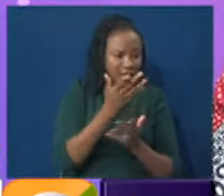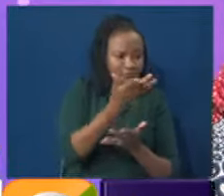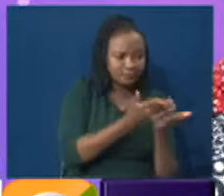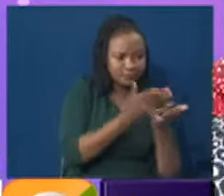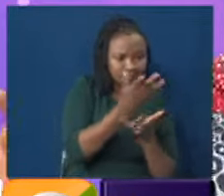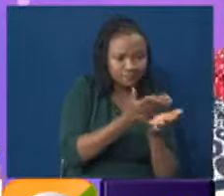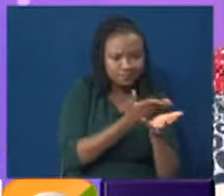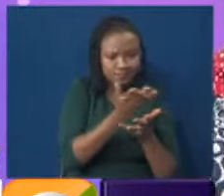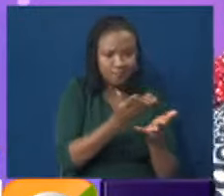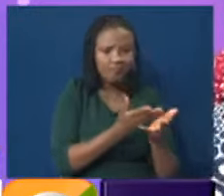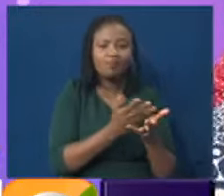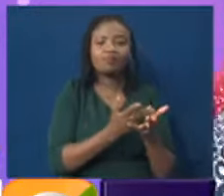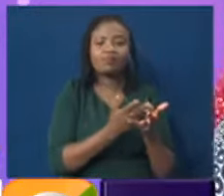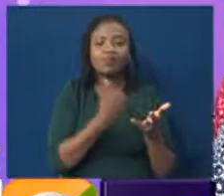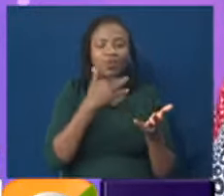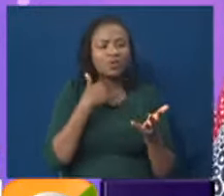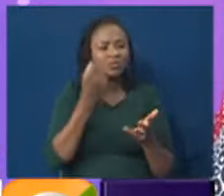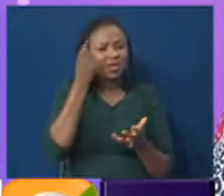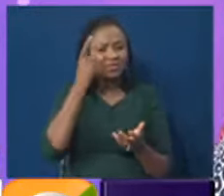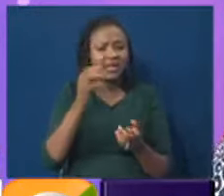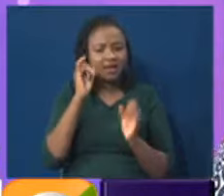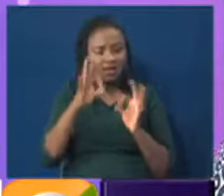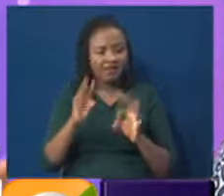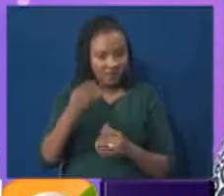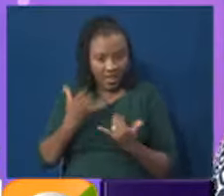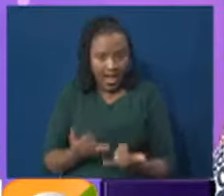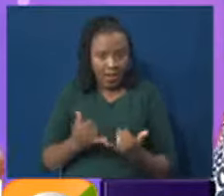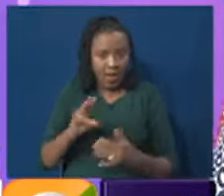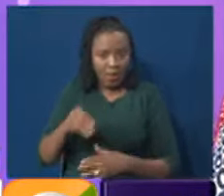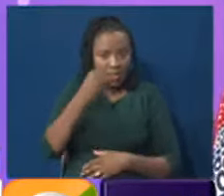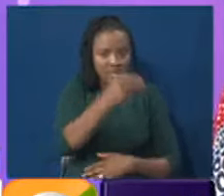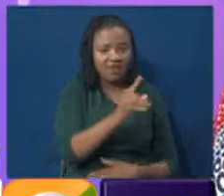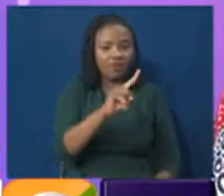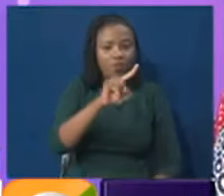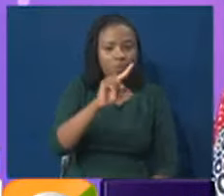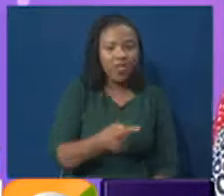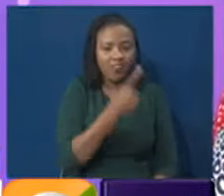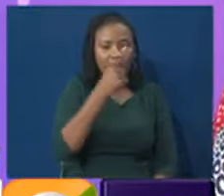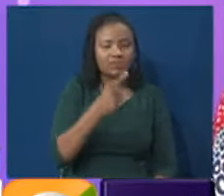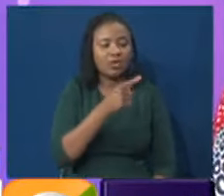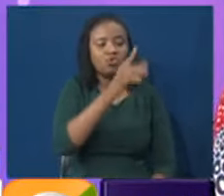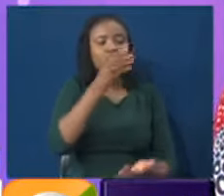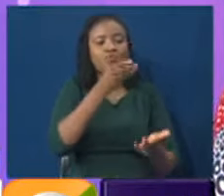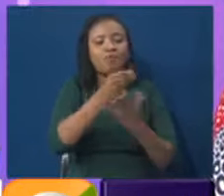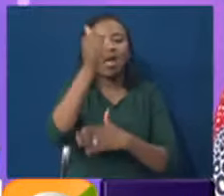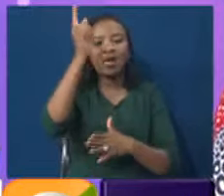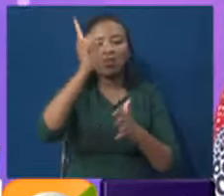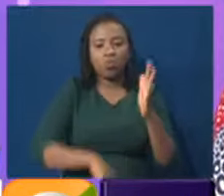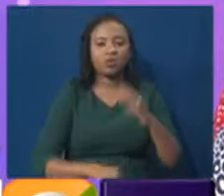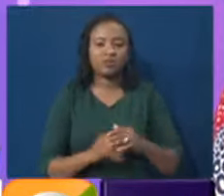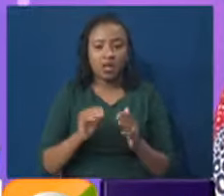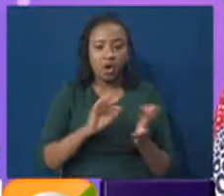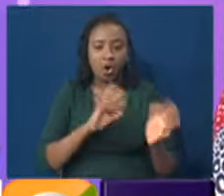interviews is how much can 1,000 shillings buy you today vis-a-vis what it could buy